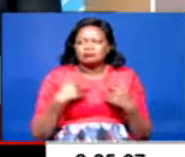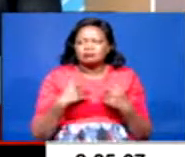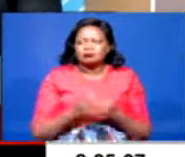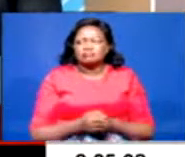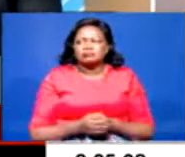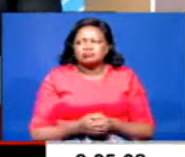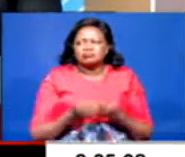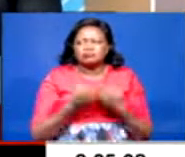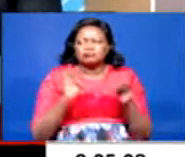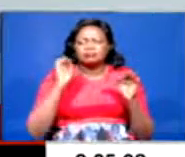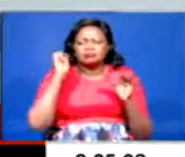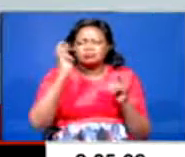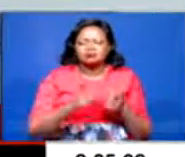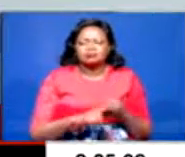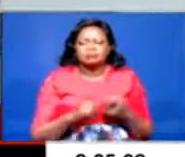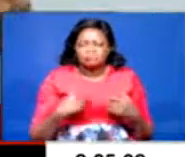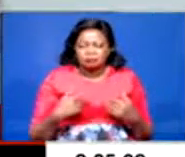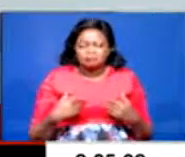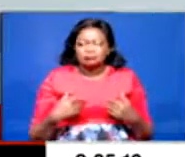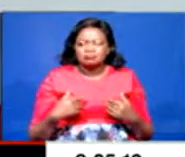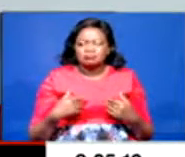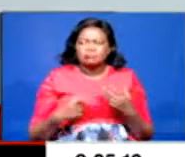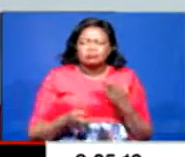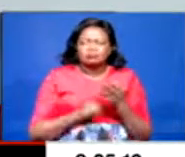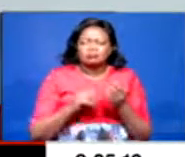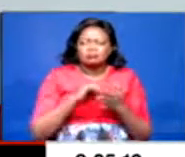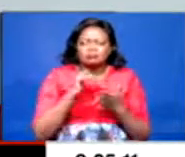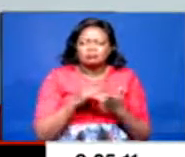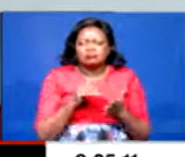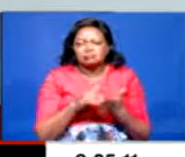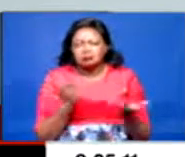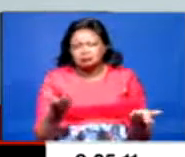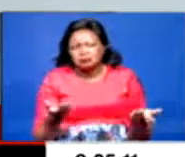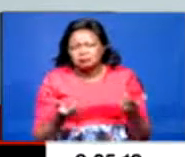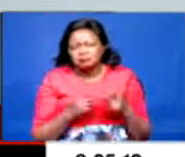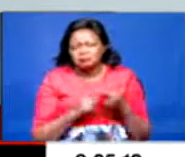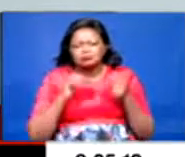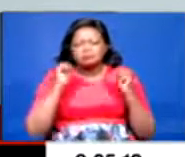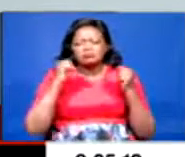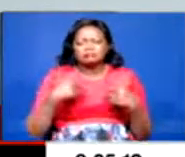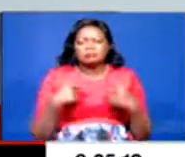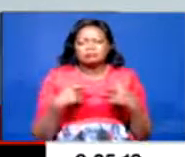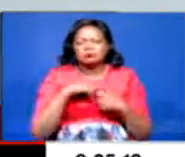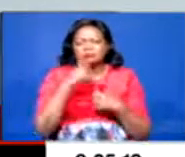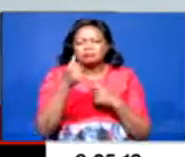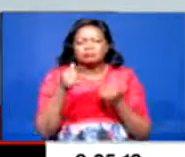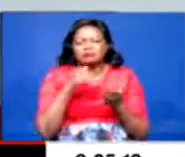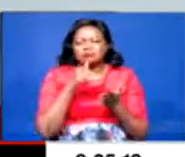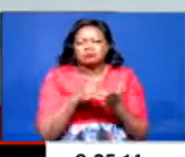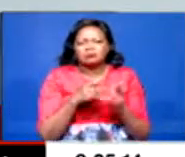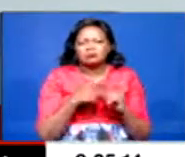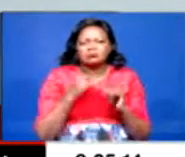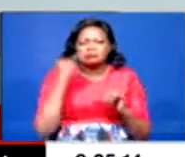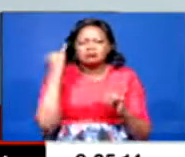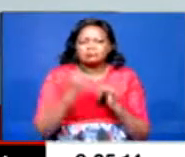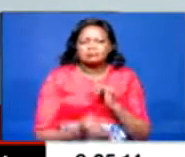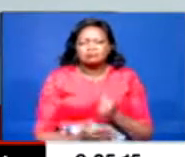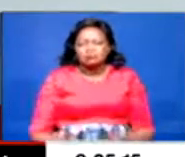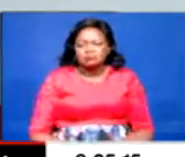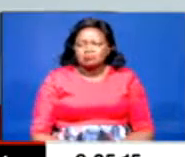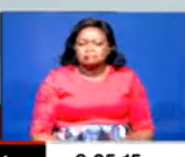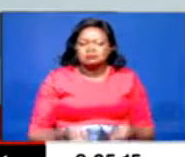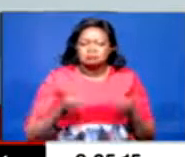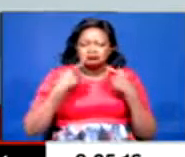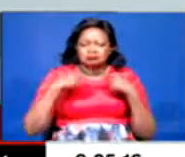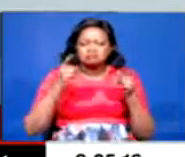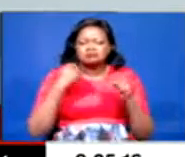will to have our tallying centers as much as we want. We can have our parallel tallying centers, but the final declaration will be made